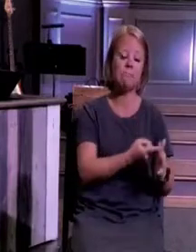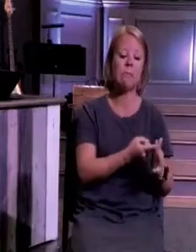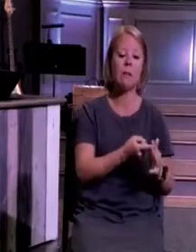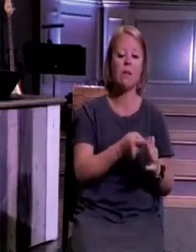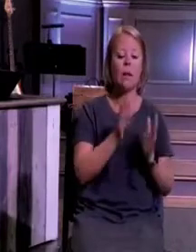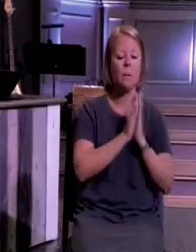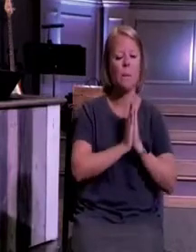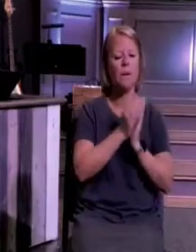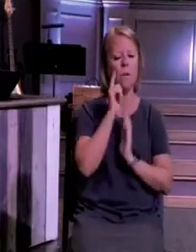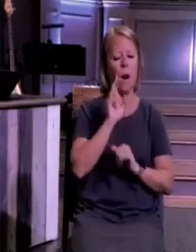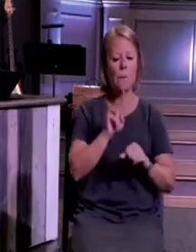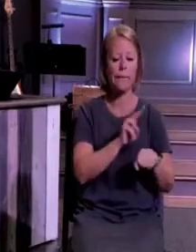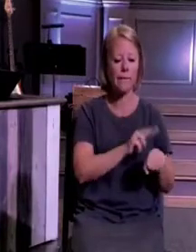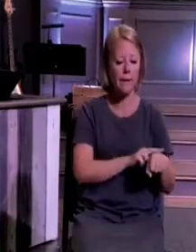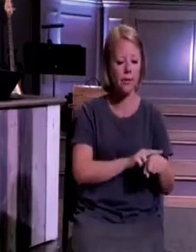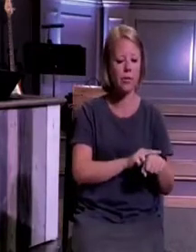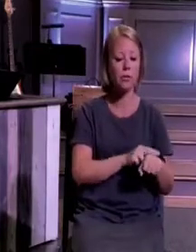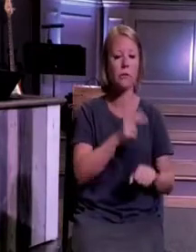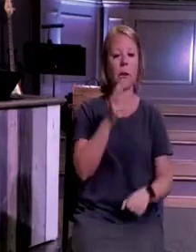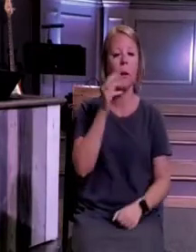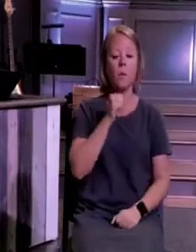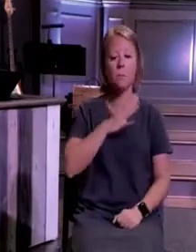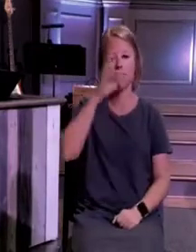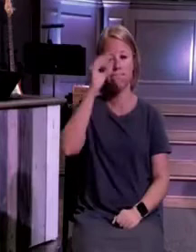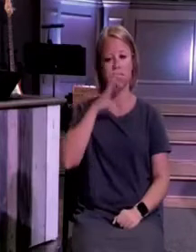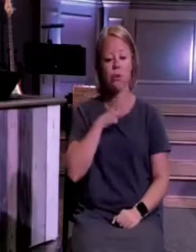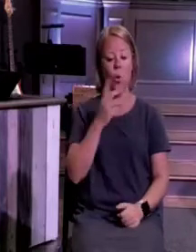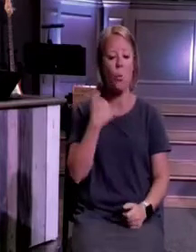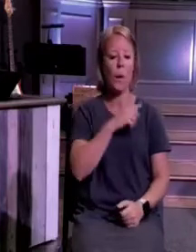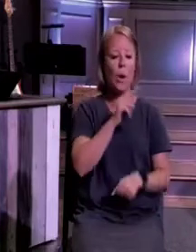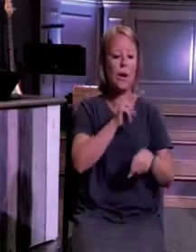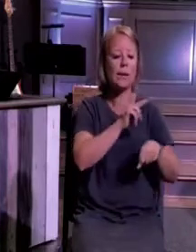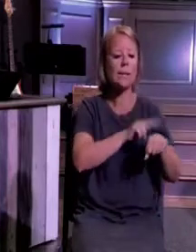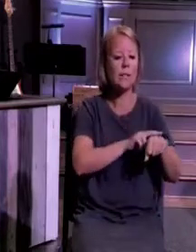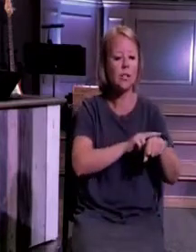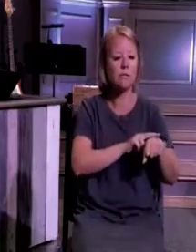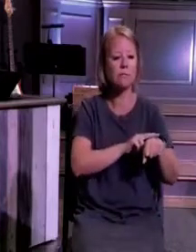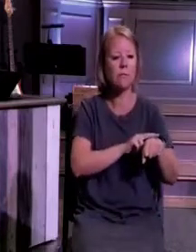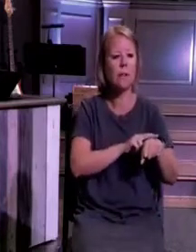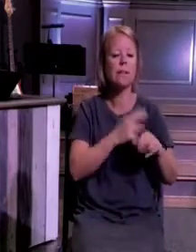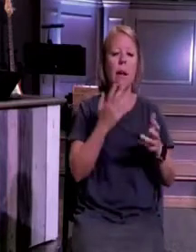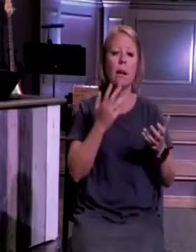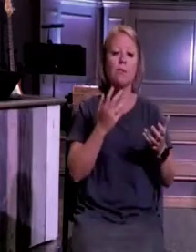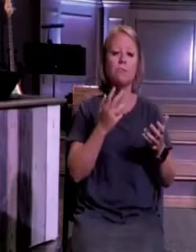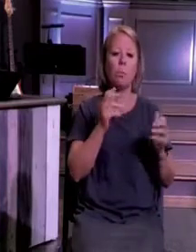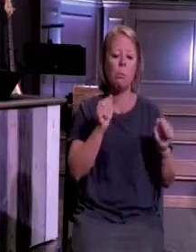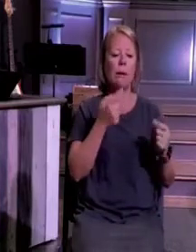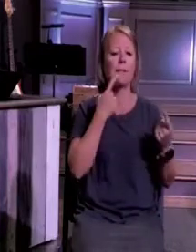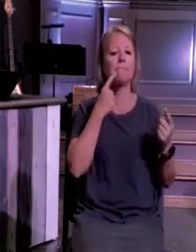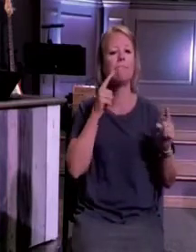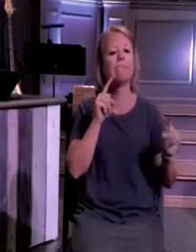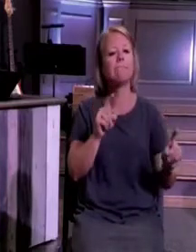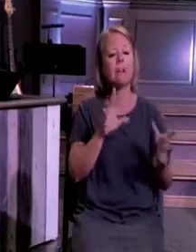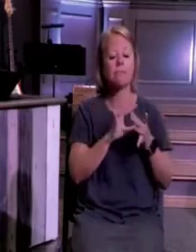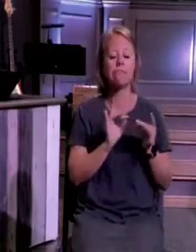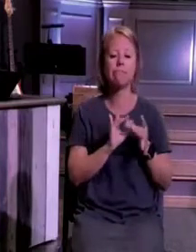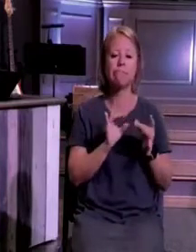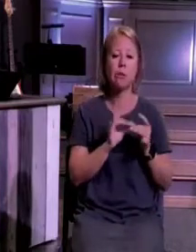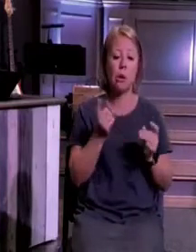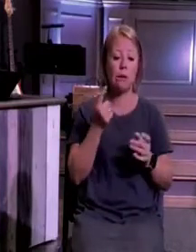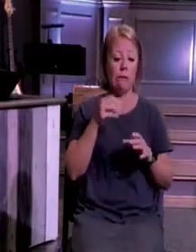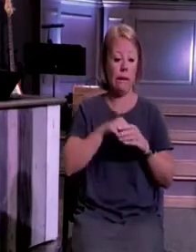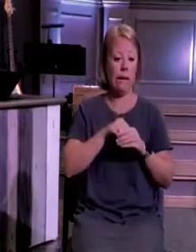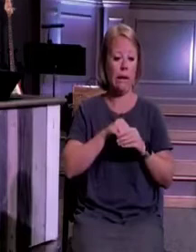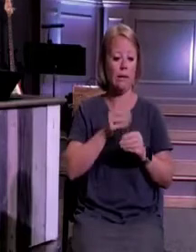our nation. Ladies and gentlemen, we're in a nation today that even though we may say on our currency, in God we trust,